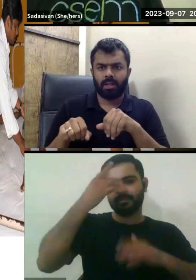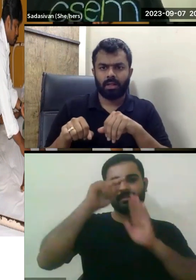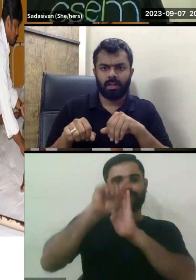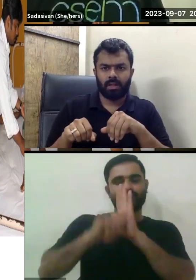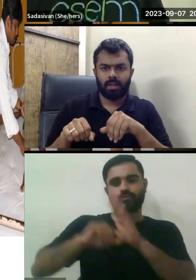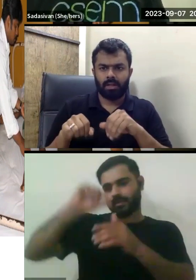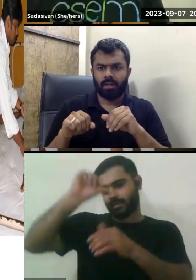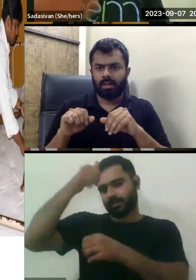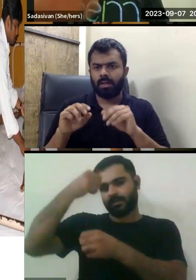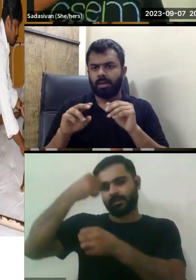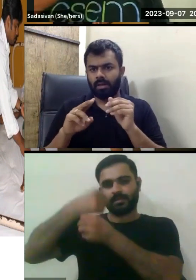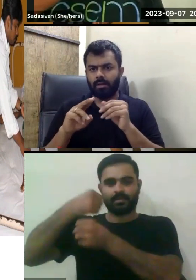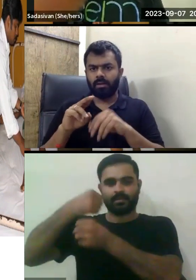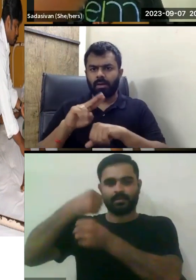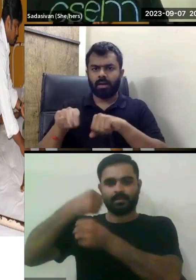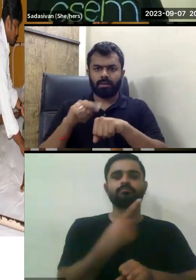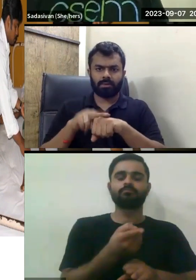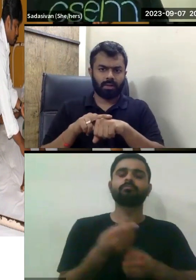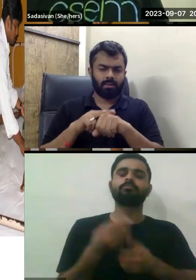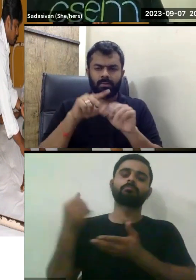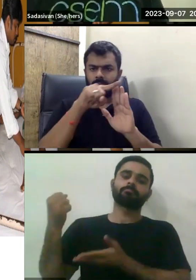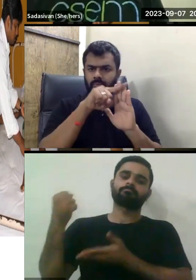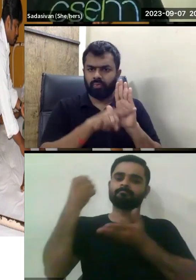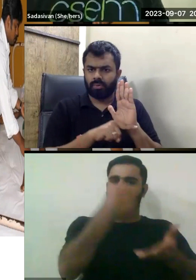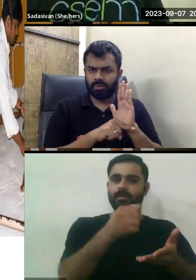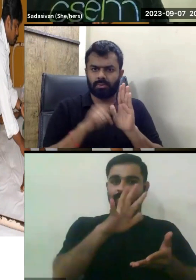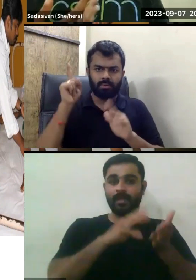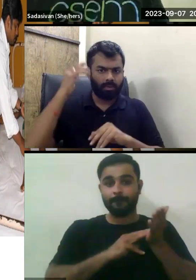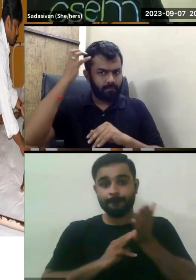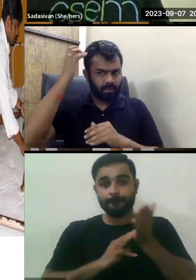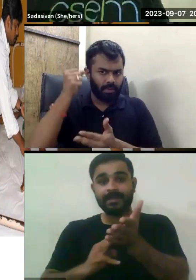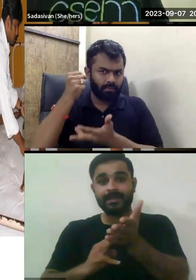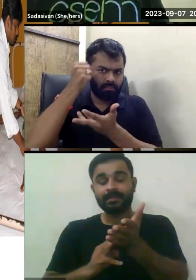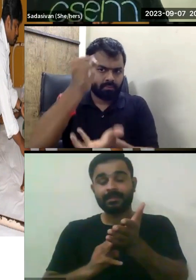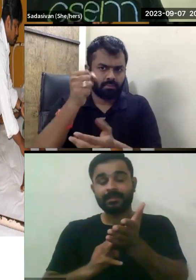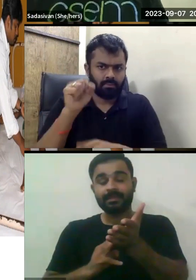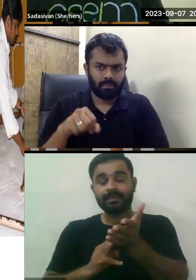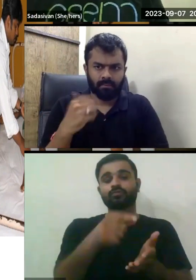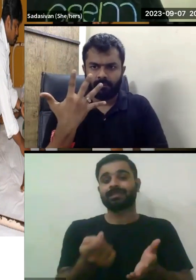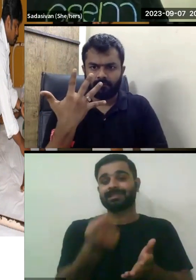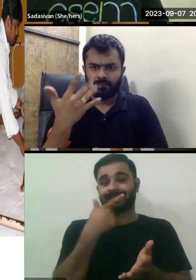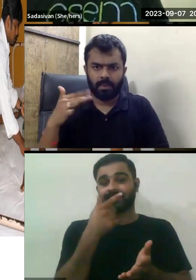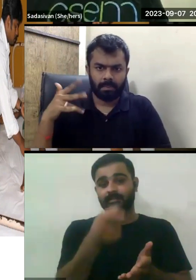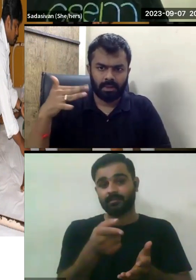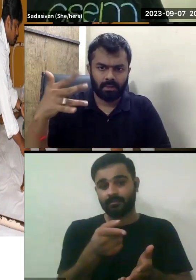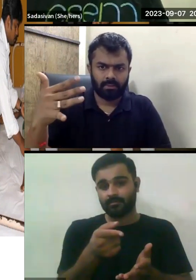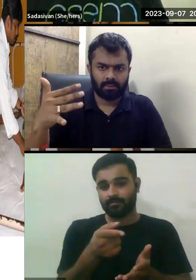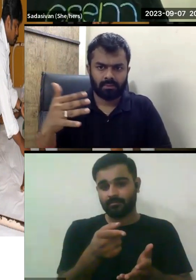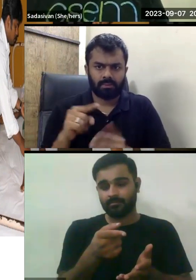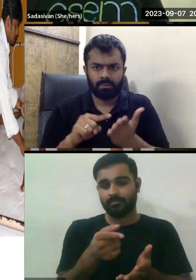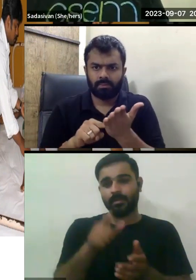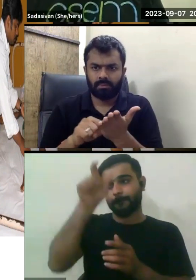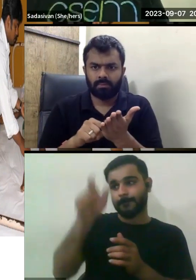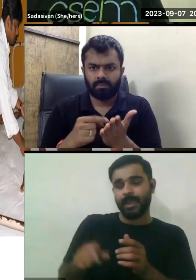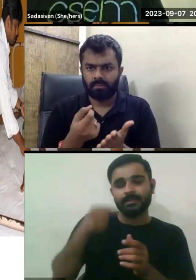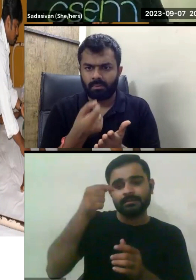the government of India is also providing 5 million rupees for the treatment of persons with rare